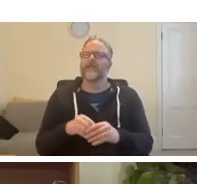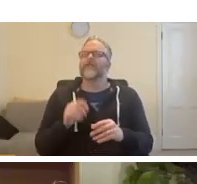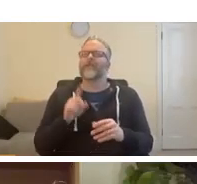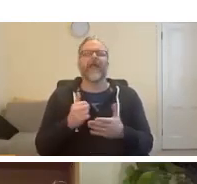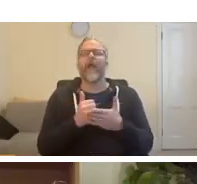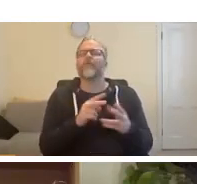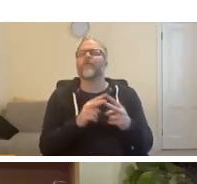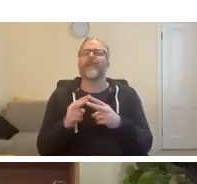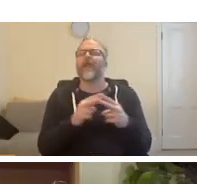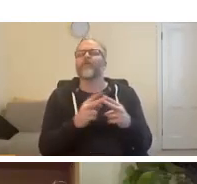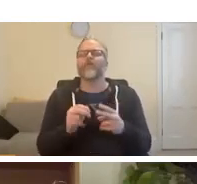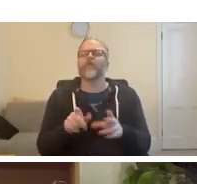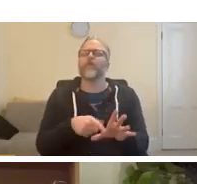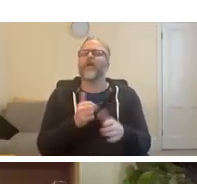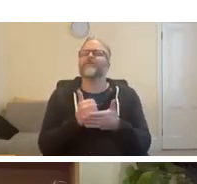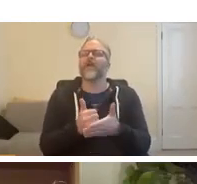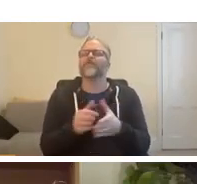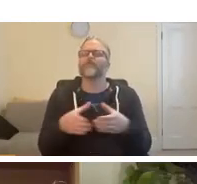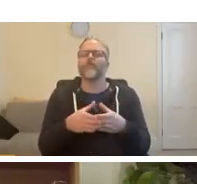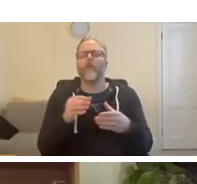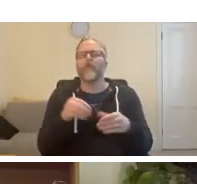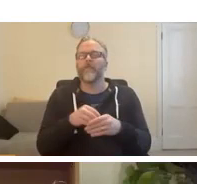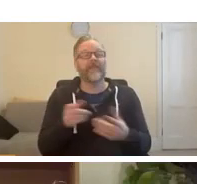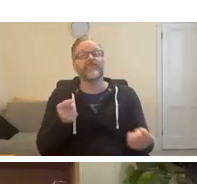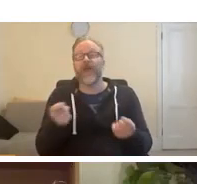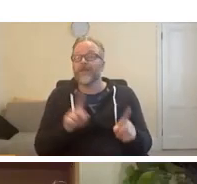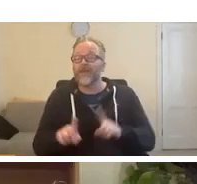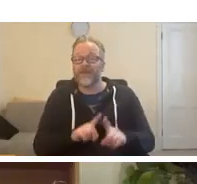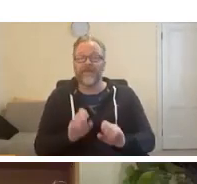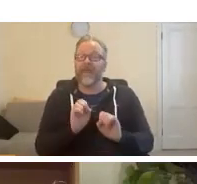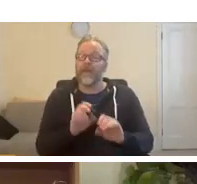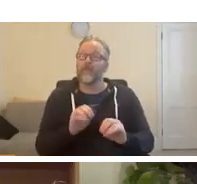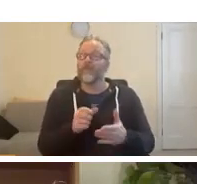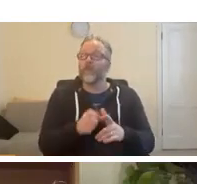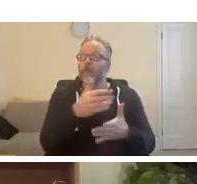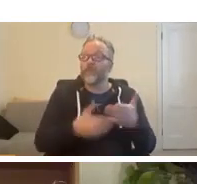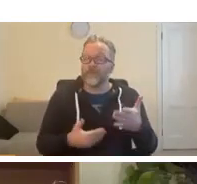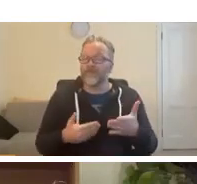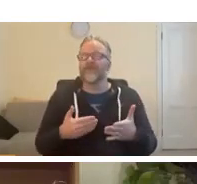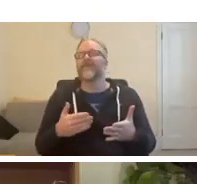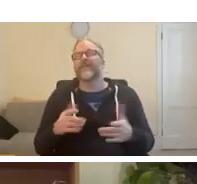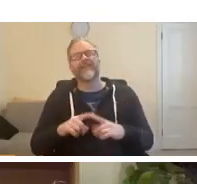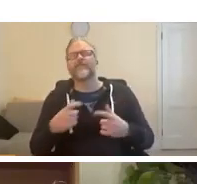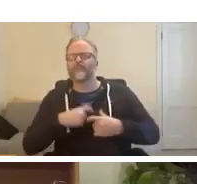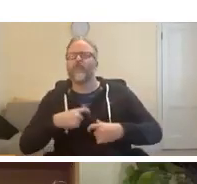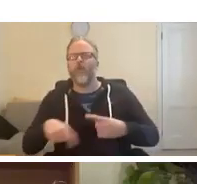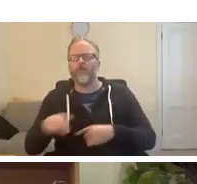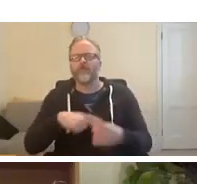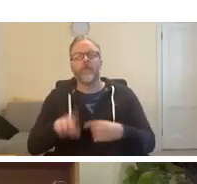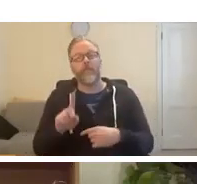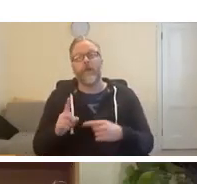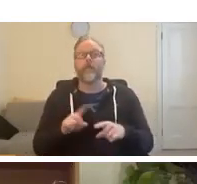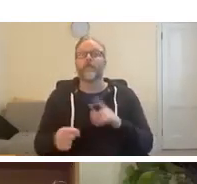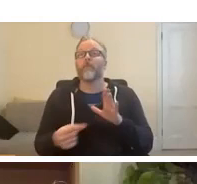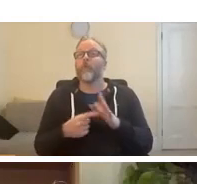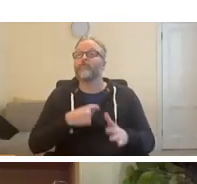the youth advisory group members, chaired the meetings, inputted into documents, so they had different roles. And one of the most important